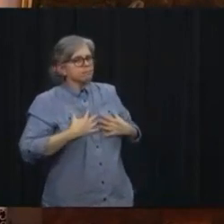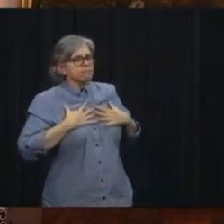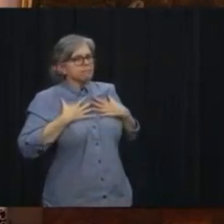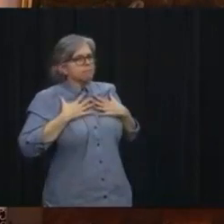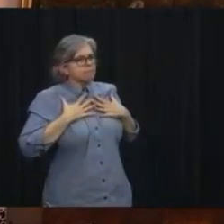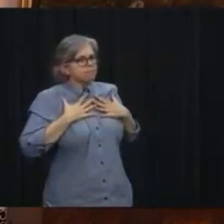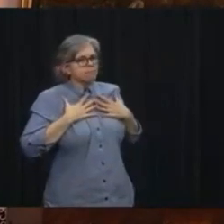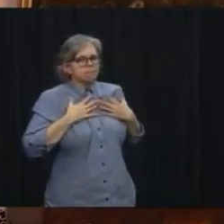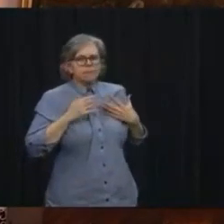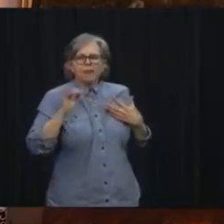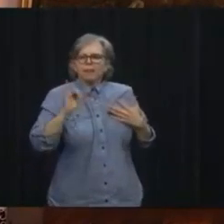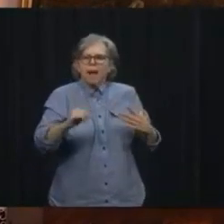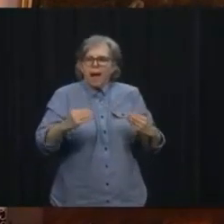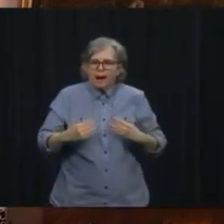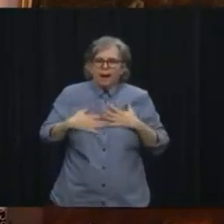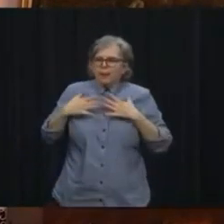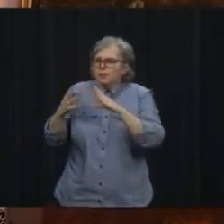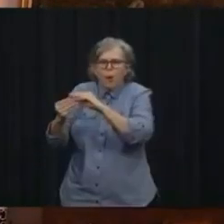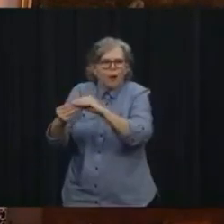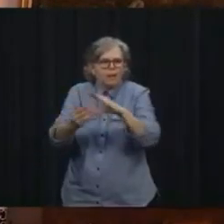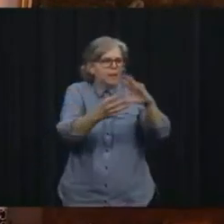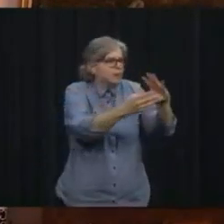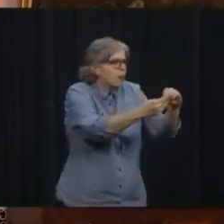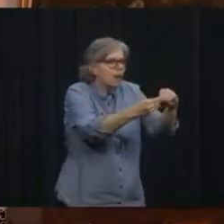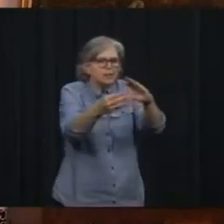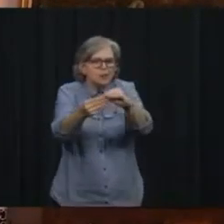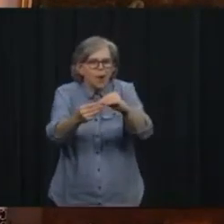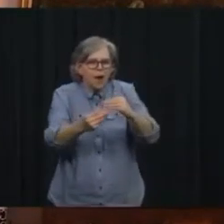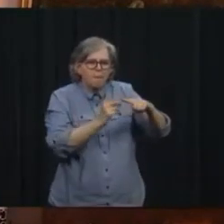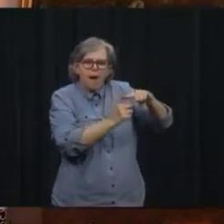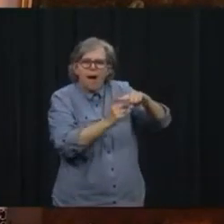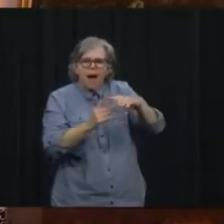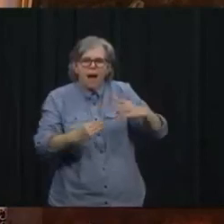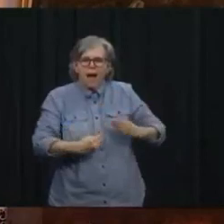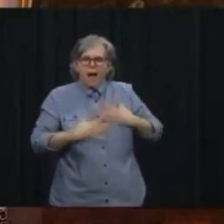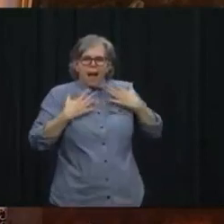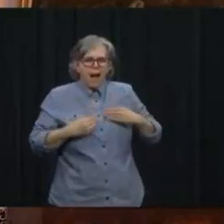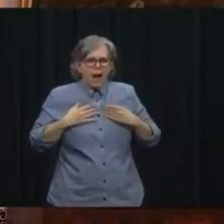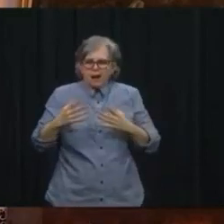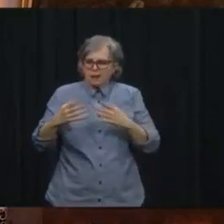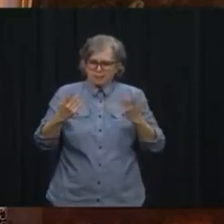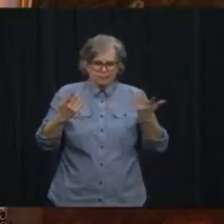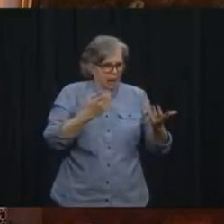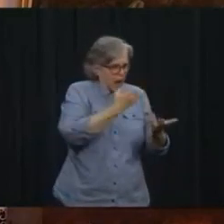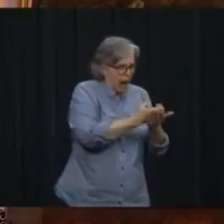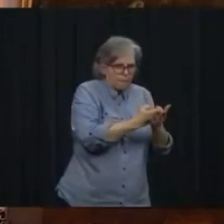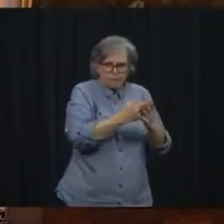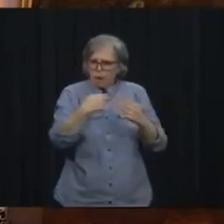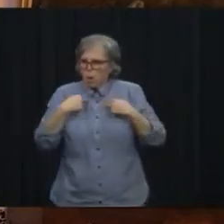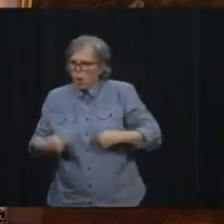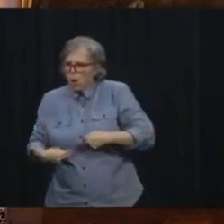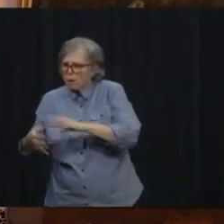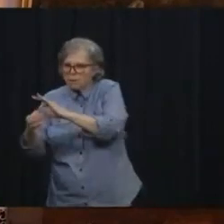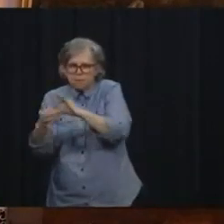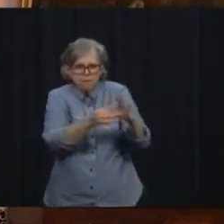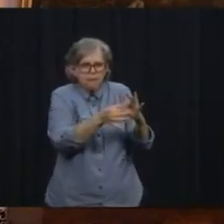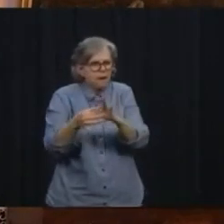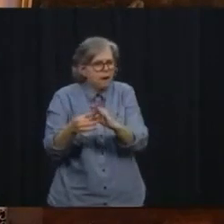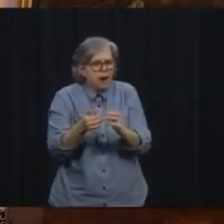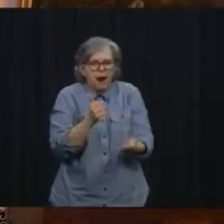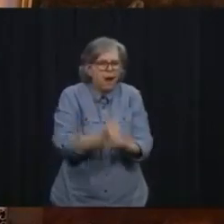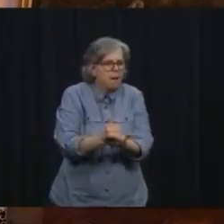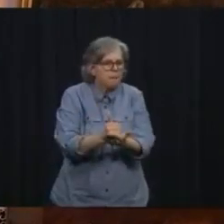We are seeing endless good deeds as well, and I just need to do a shout out. I told you yesterday about a bakery delivery